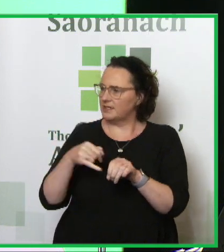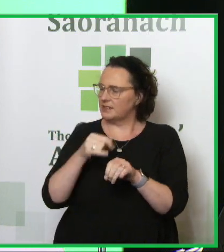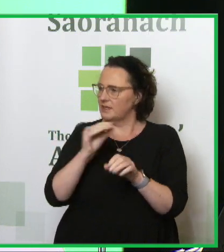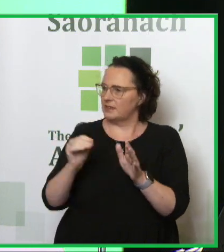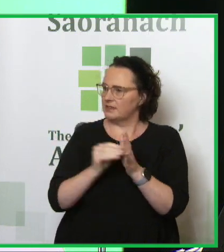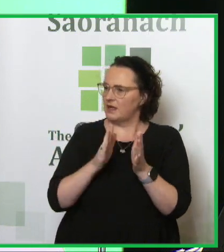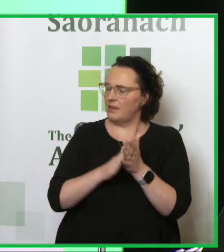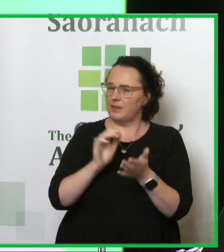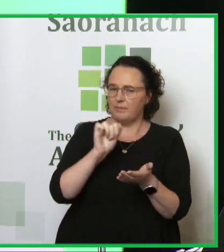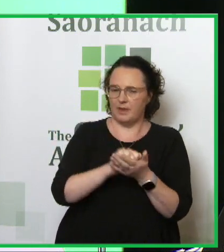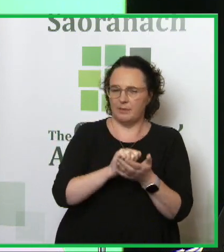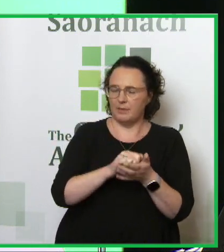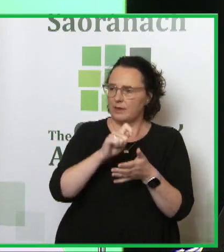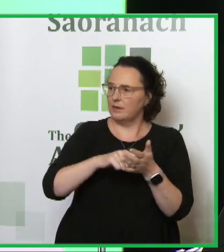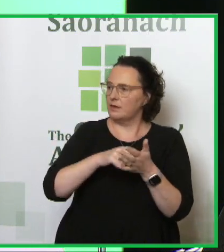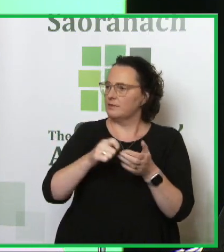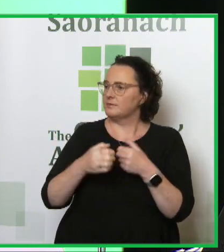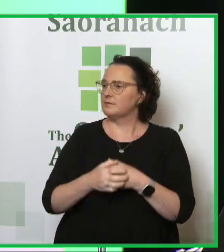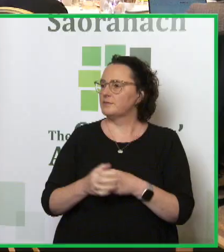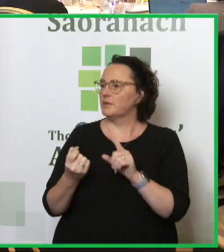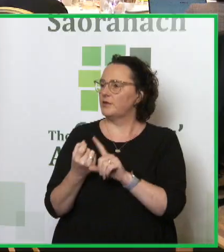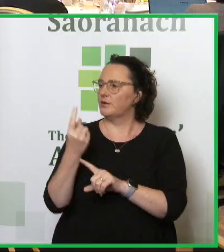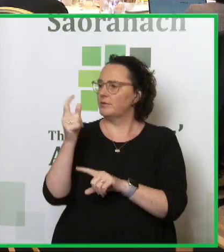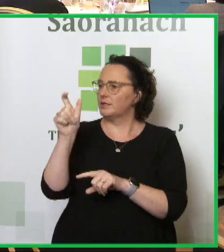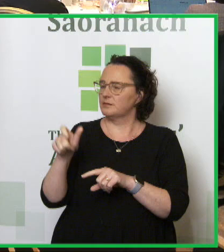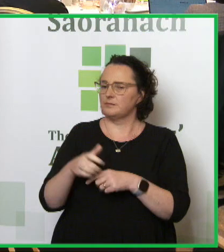paper. Okay, sorry, Rebecca, can I please?